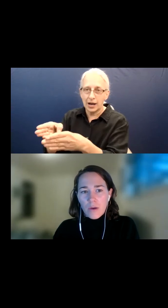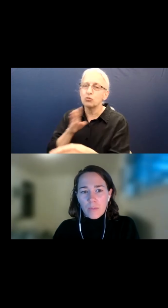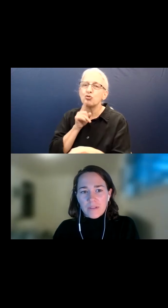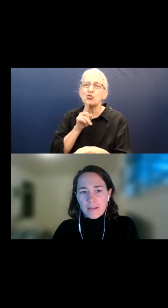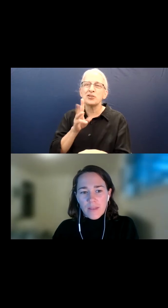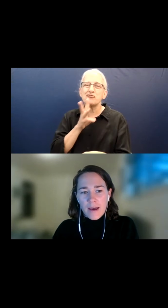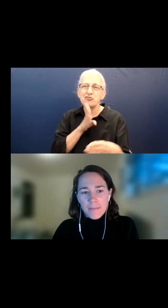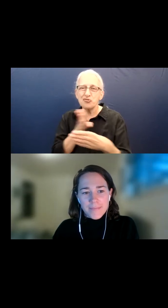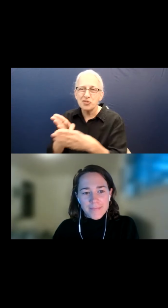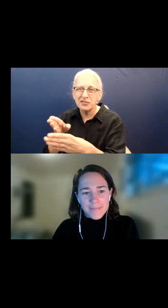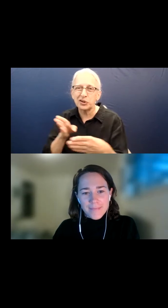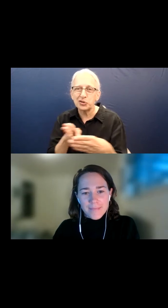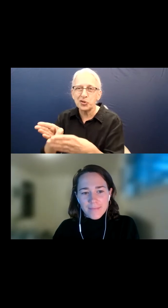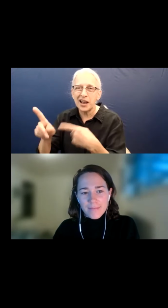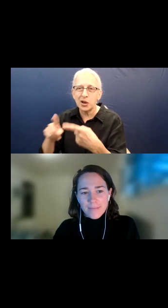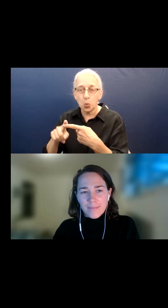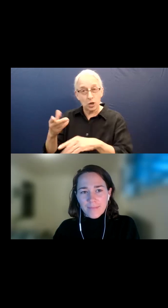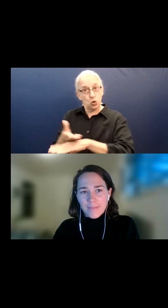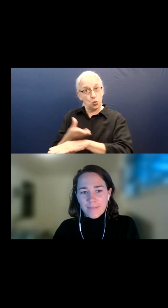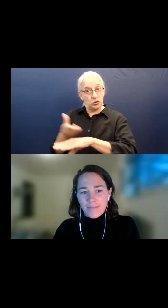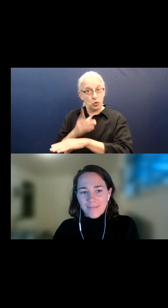Danny, are you able to answer that?